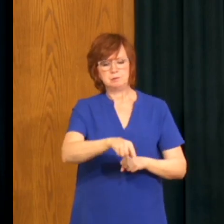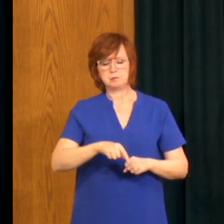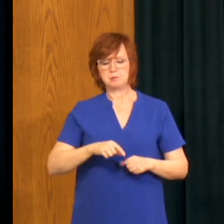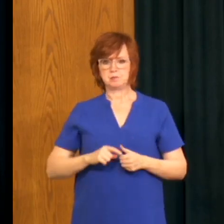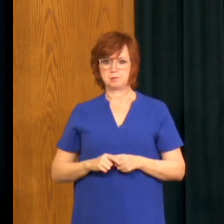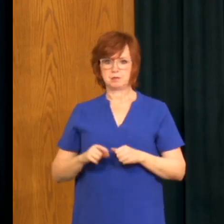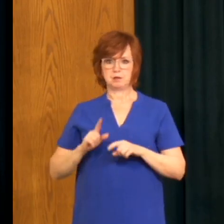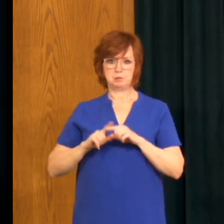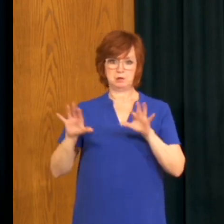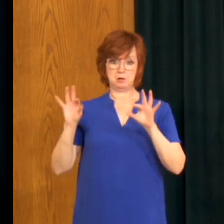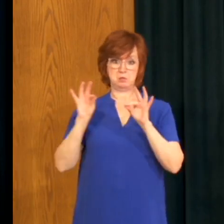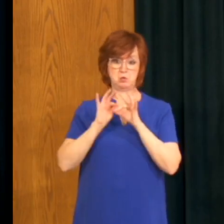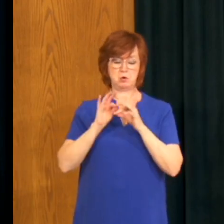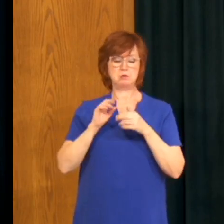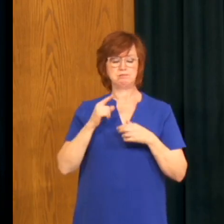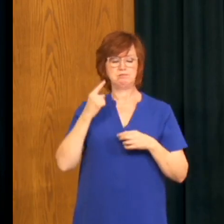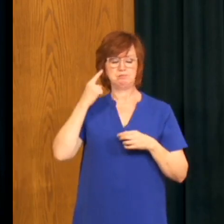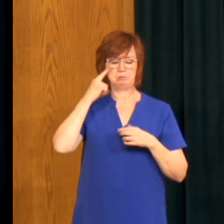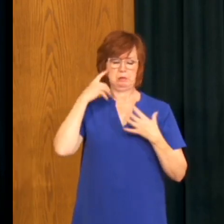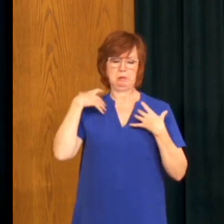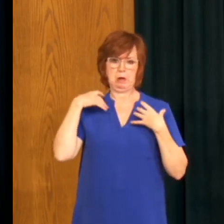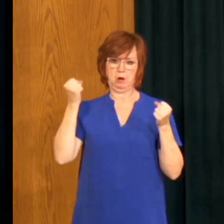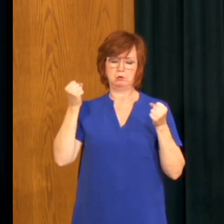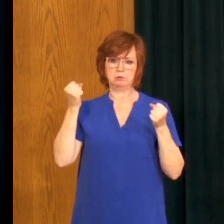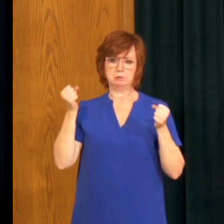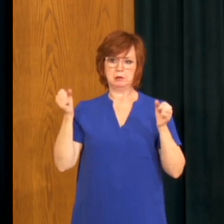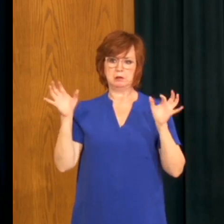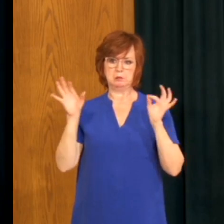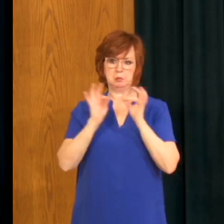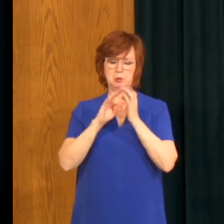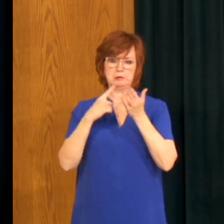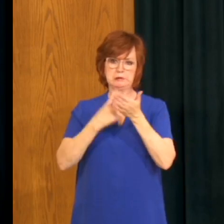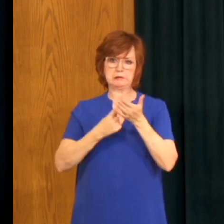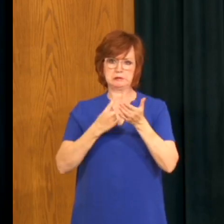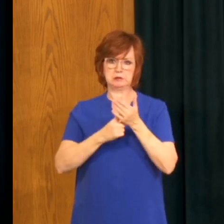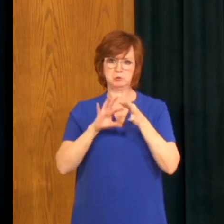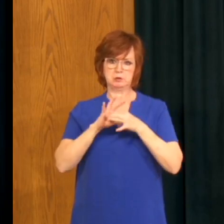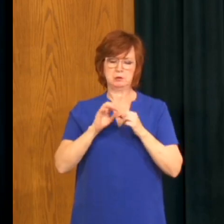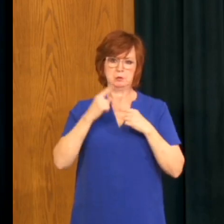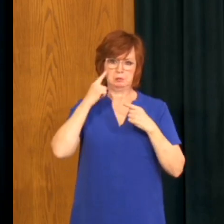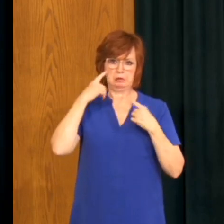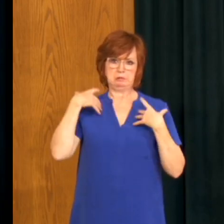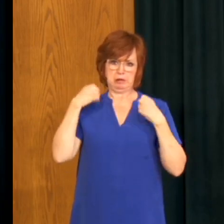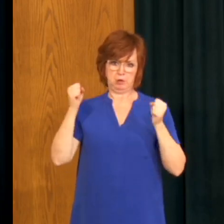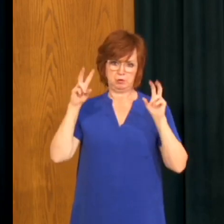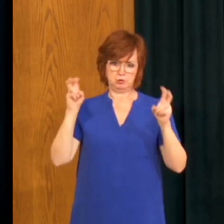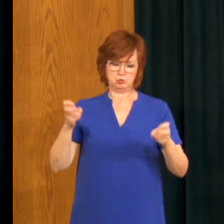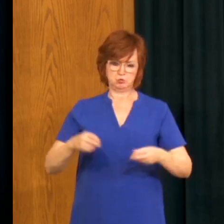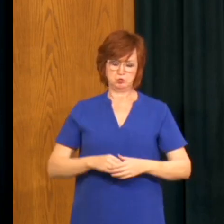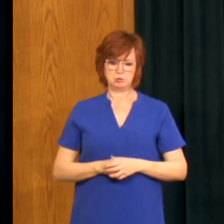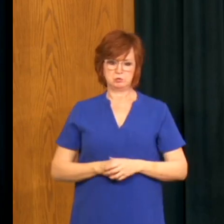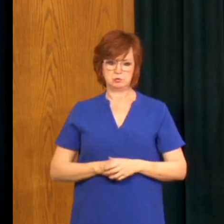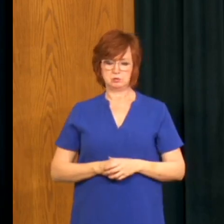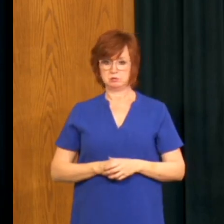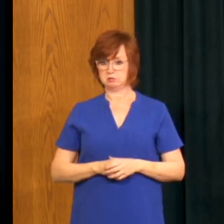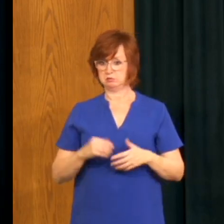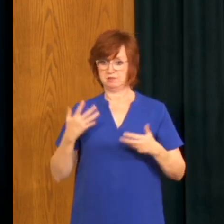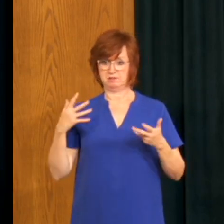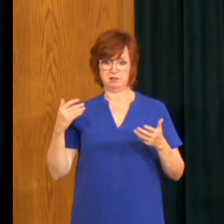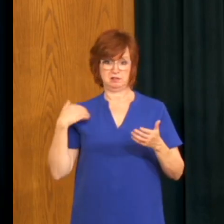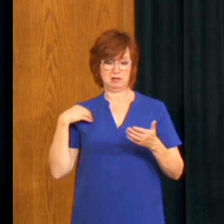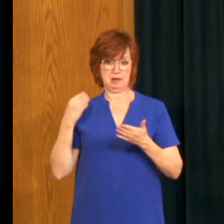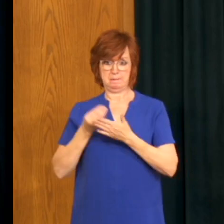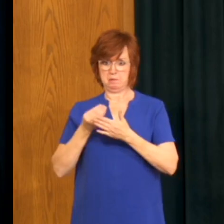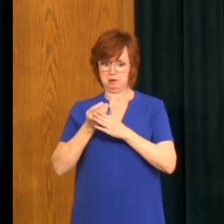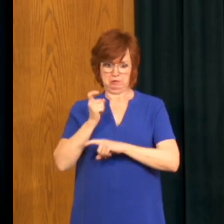conversation has been an important one for this government, and we have put funding behind that